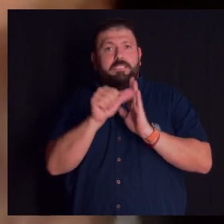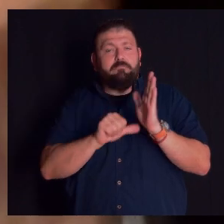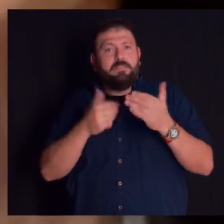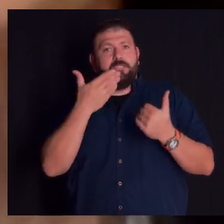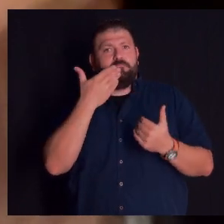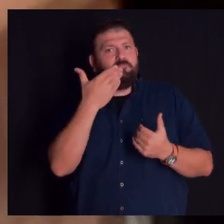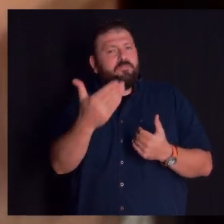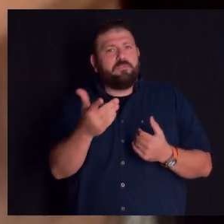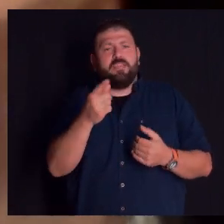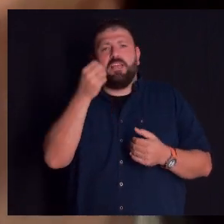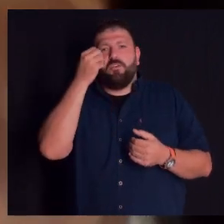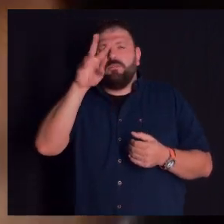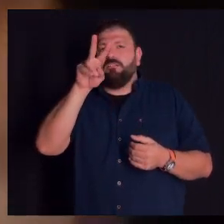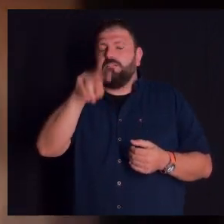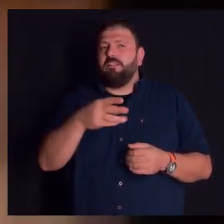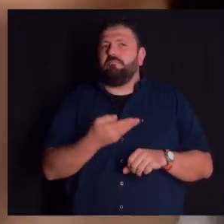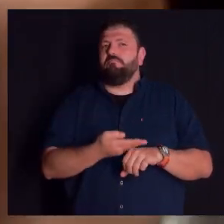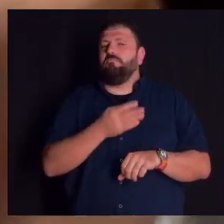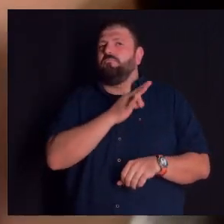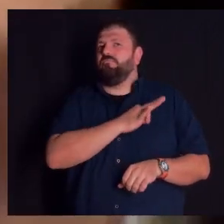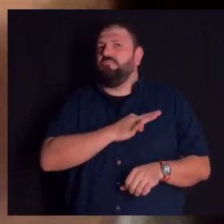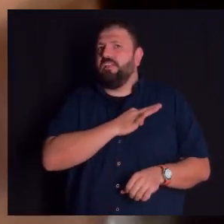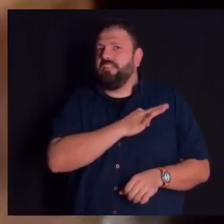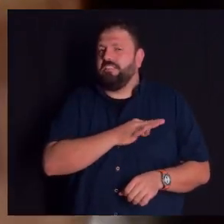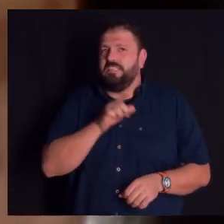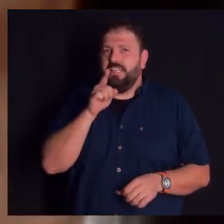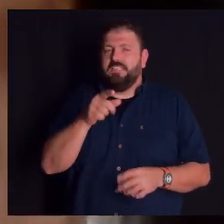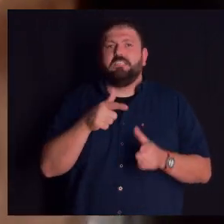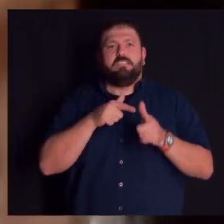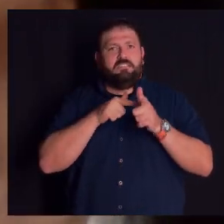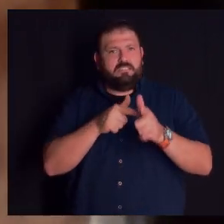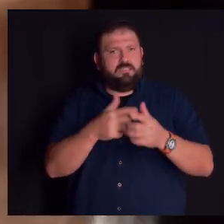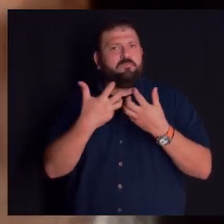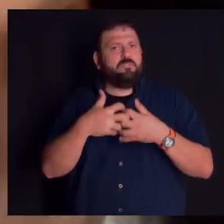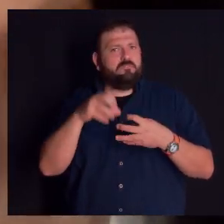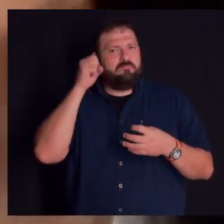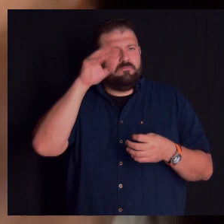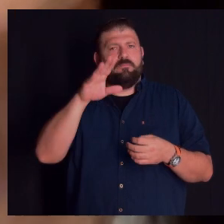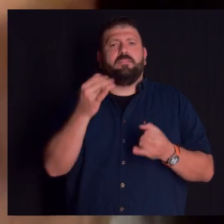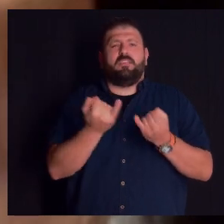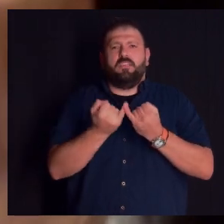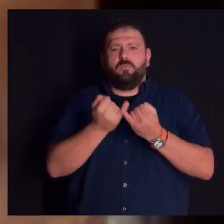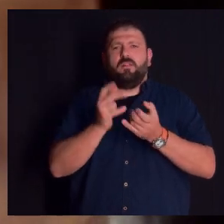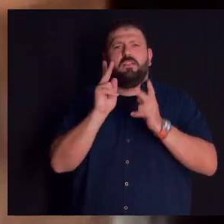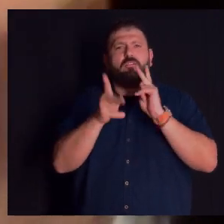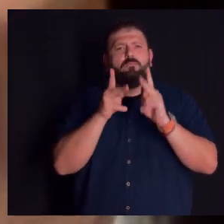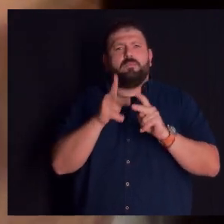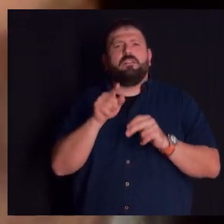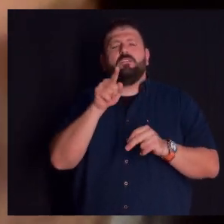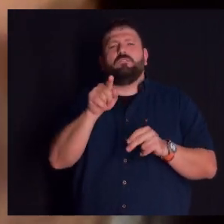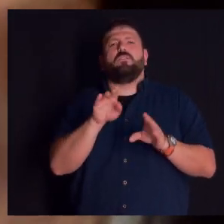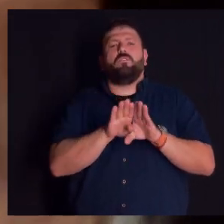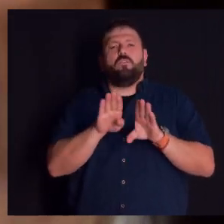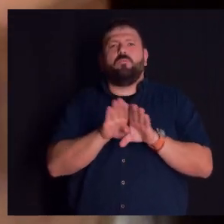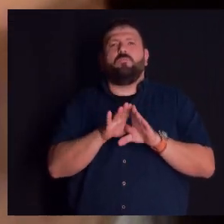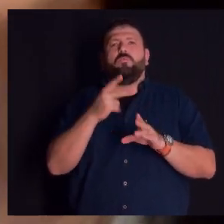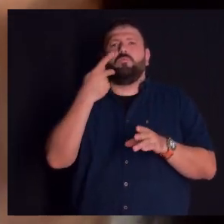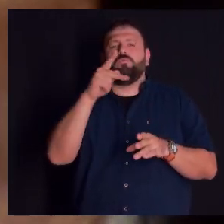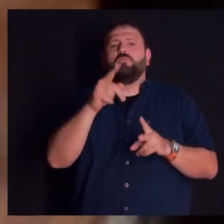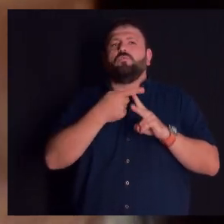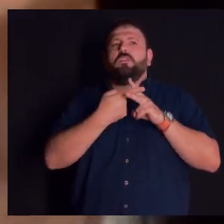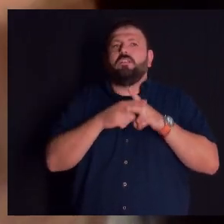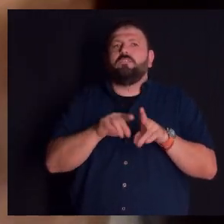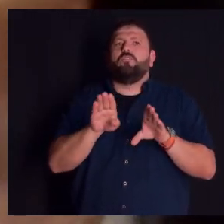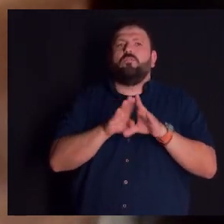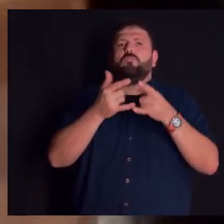this business. So, congratulations. And yes, we will continue with this challenge. And we will not